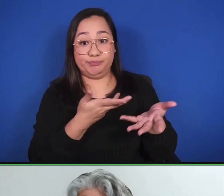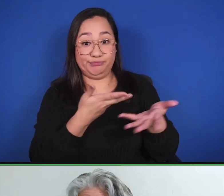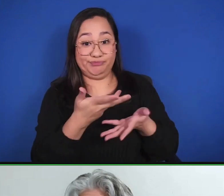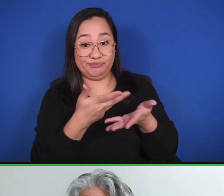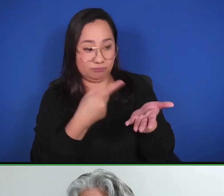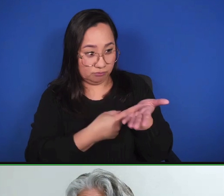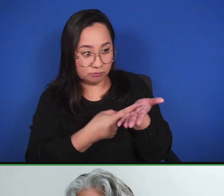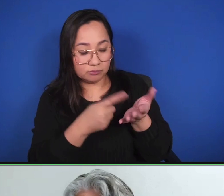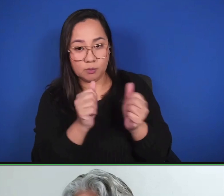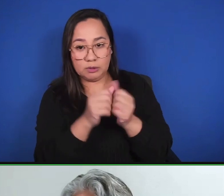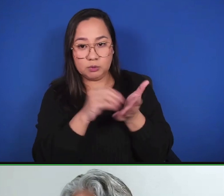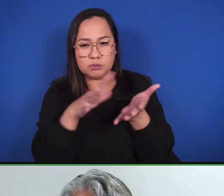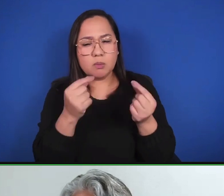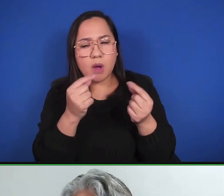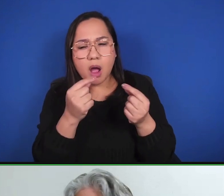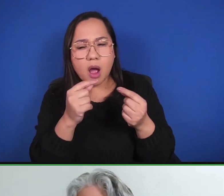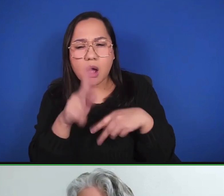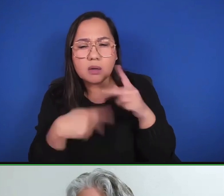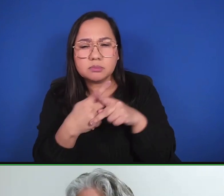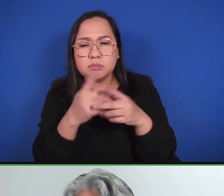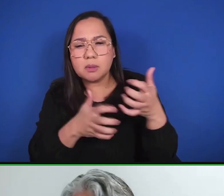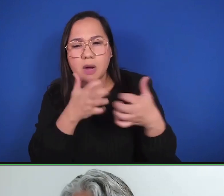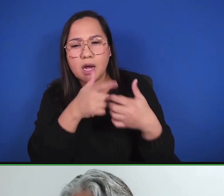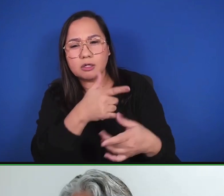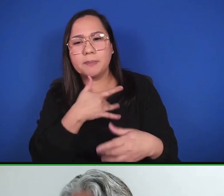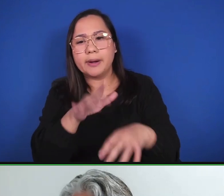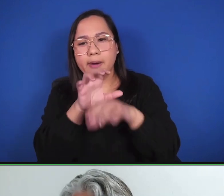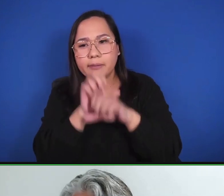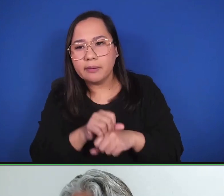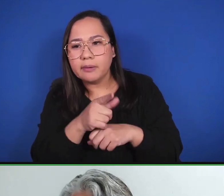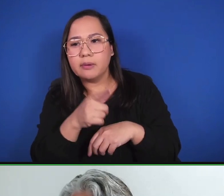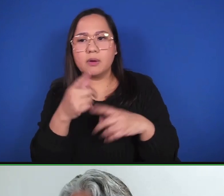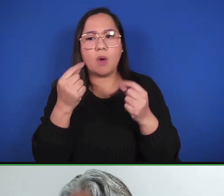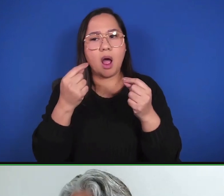successful is helpful. Next slide, please.